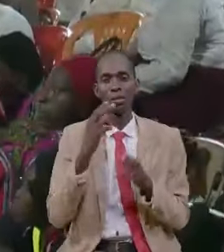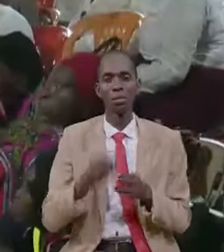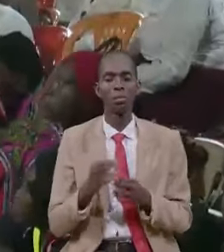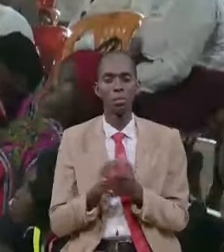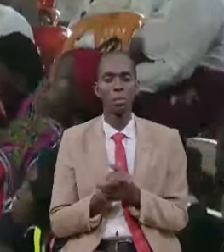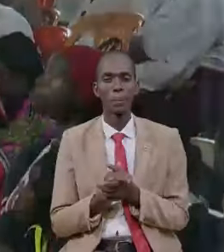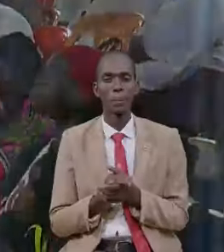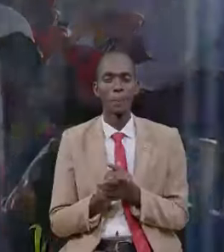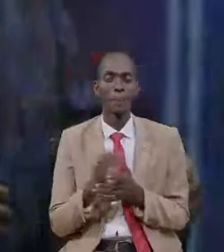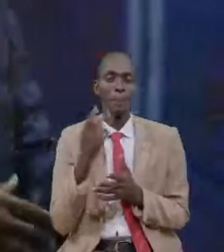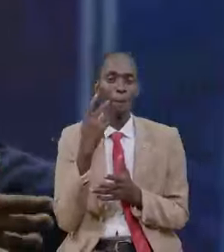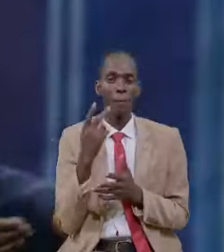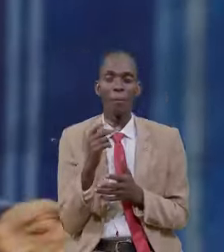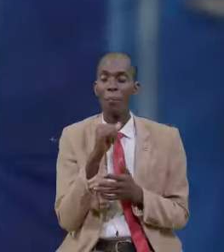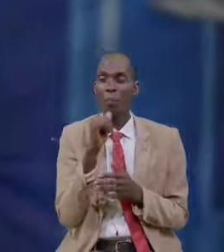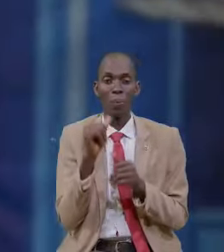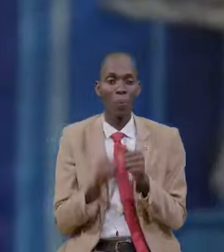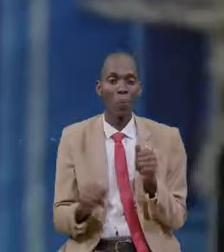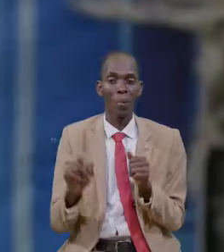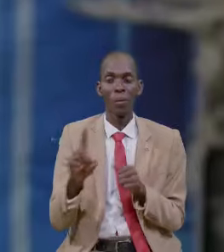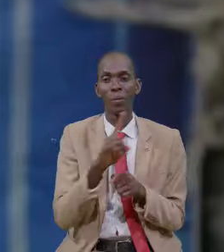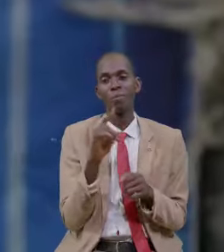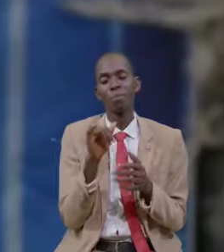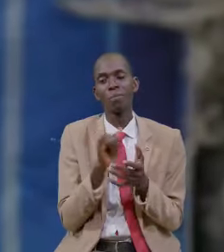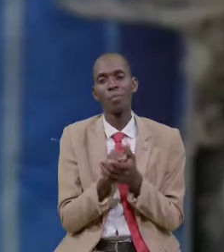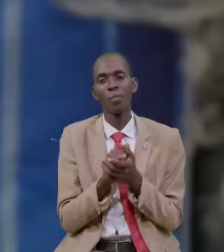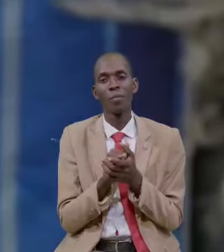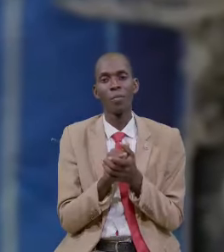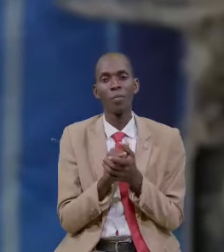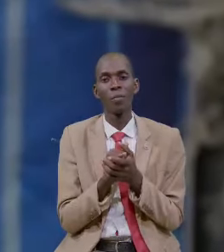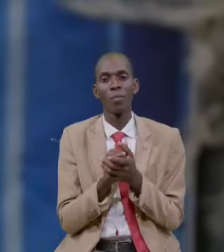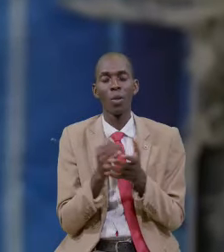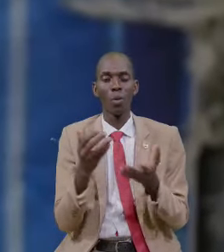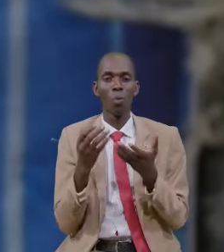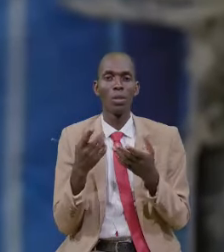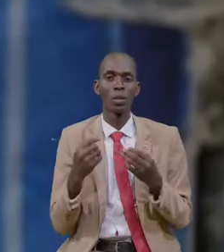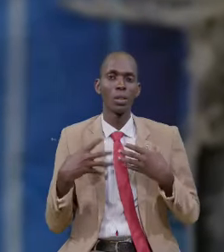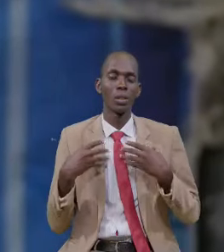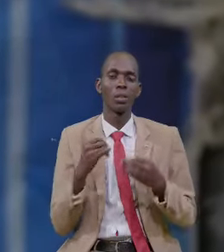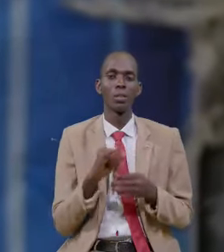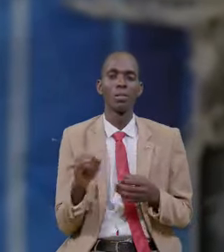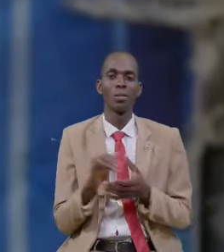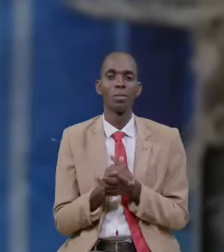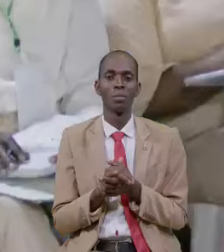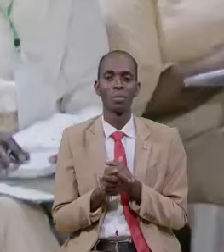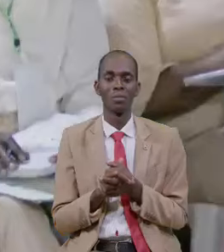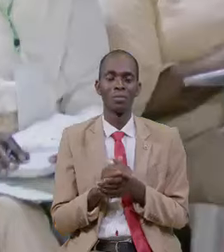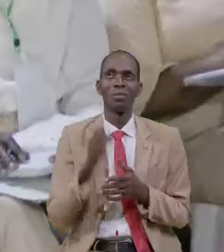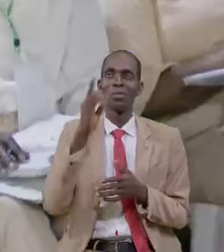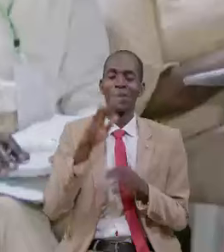You see, it's not everybody that wants the healing. God bless you.